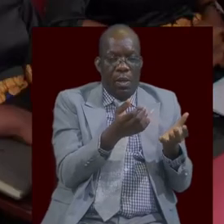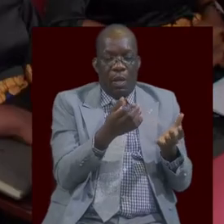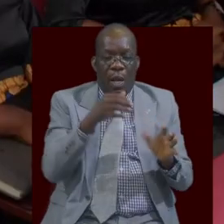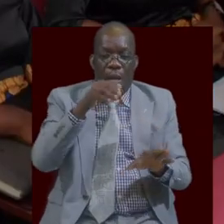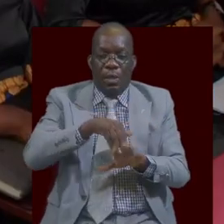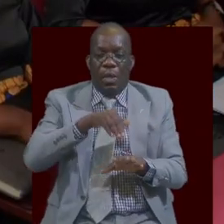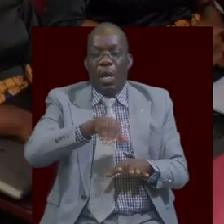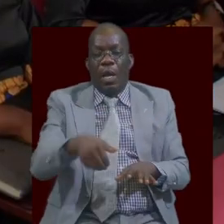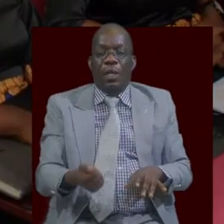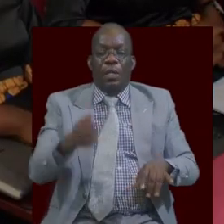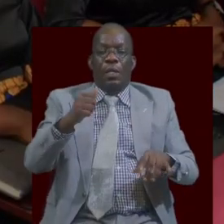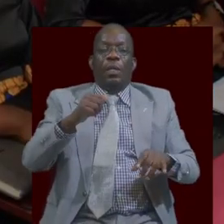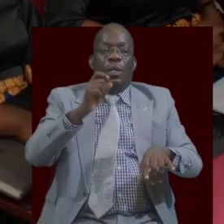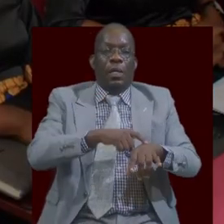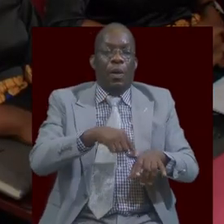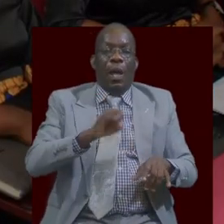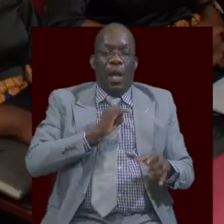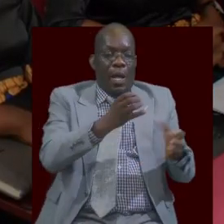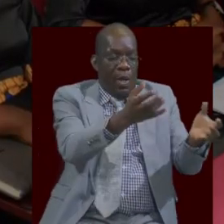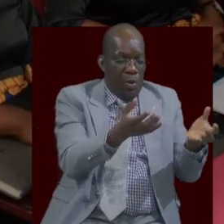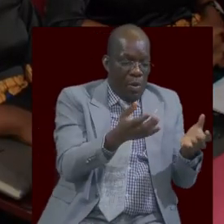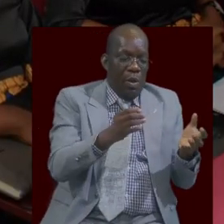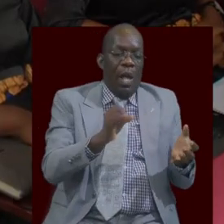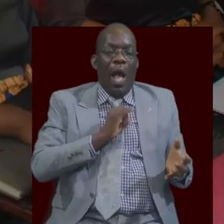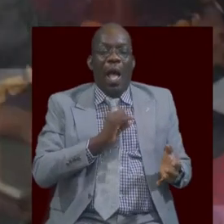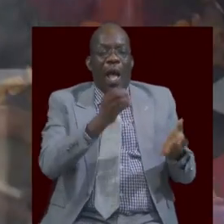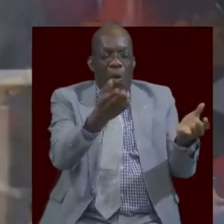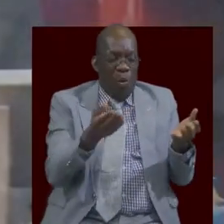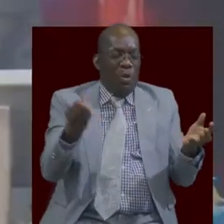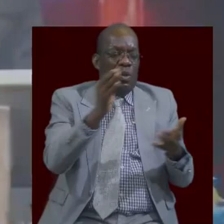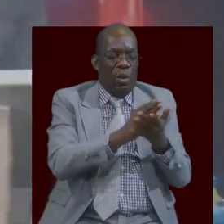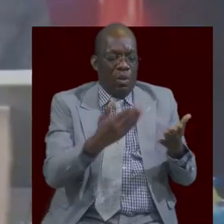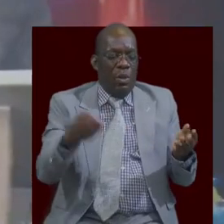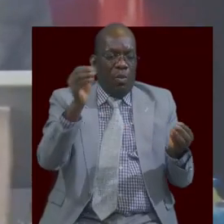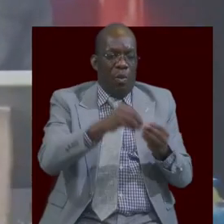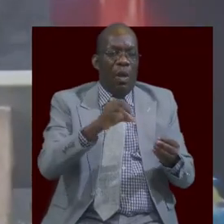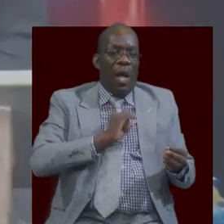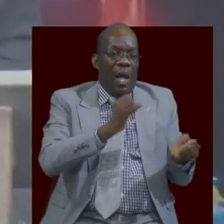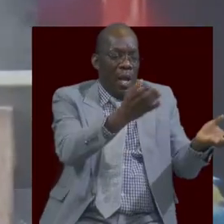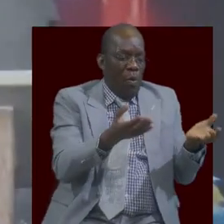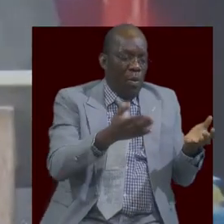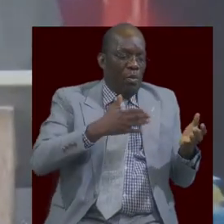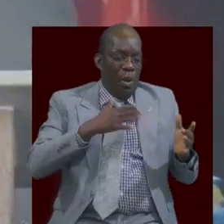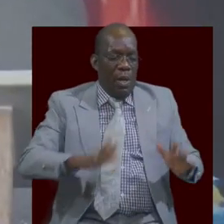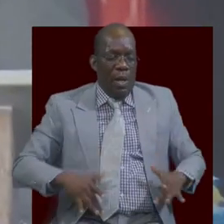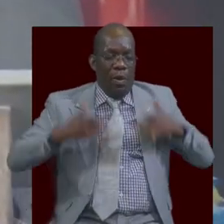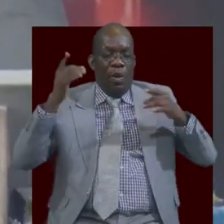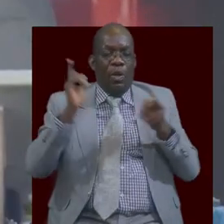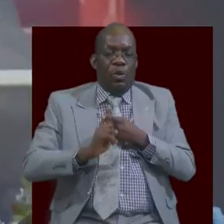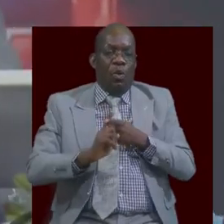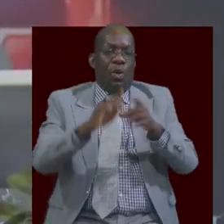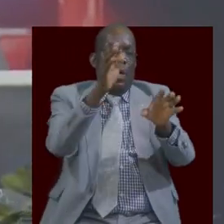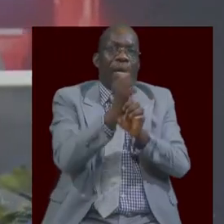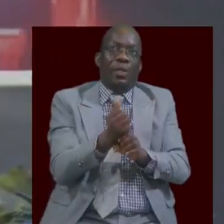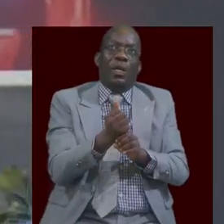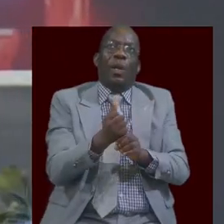I yearn. I desire. I want something more. I want my life to reach higher